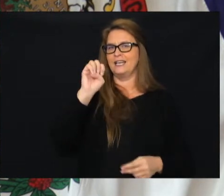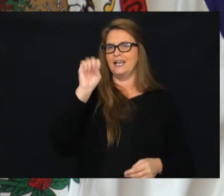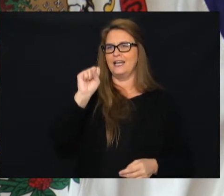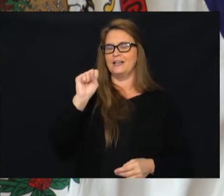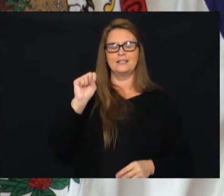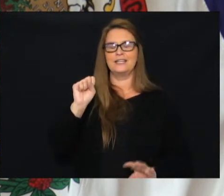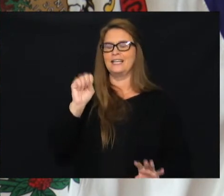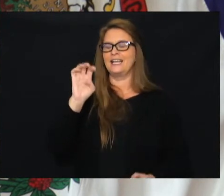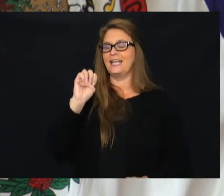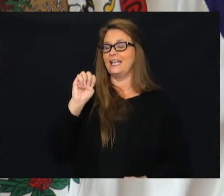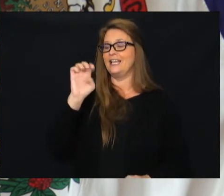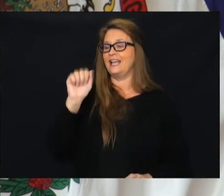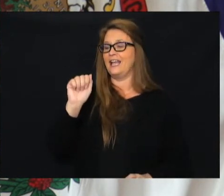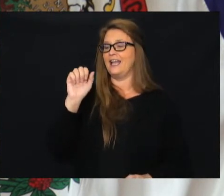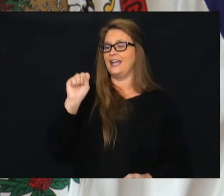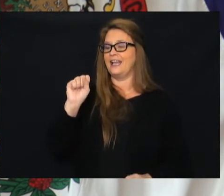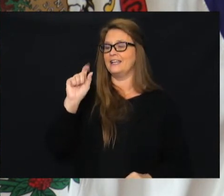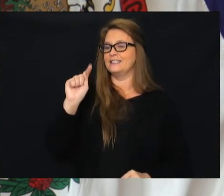E-A-S-T-Y-N,